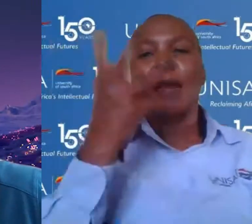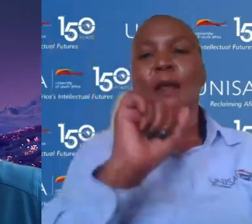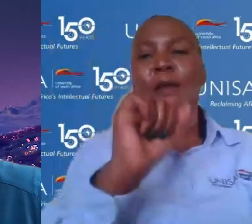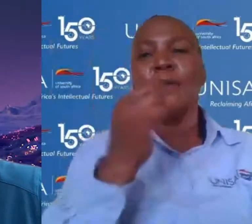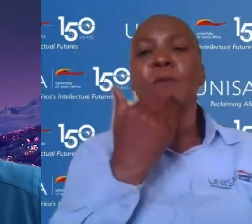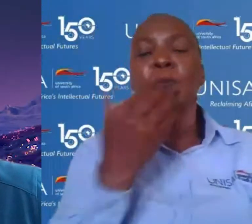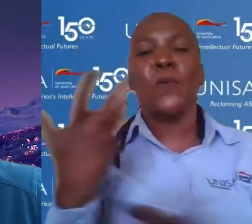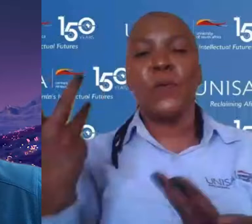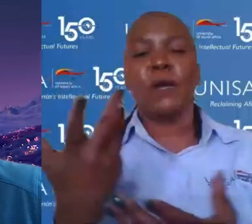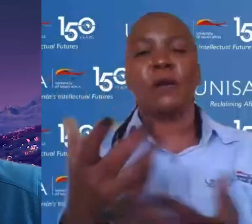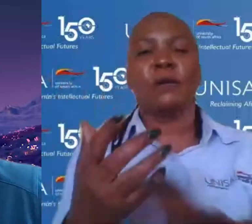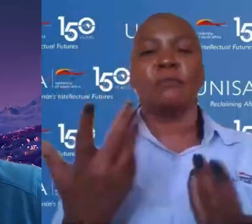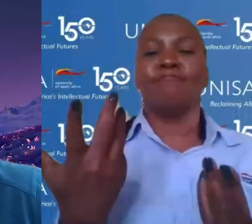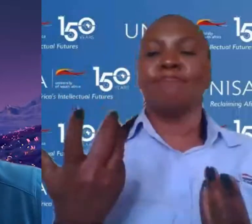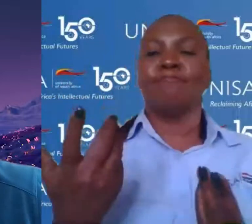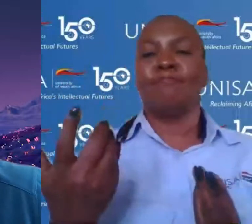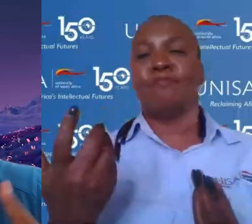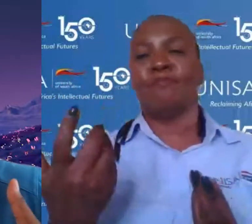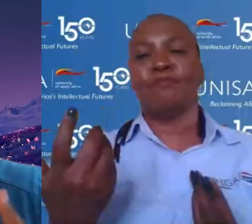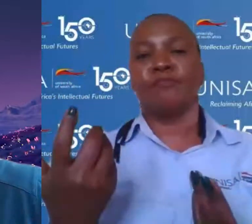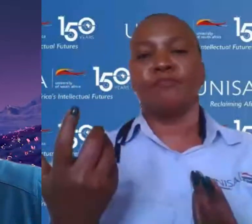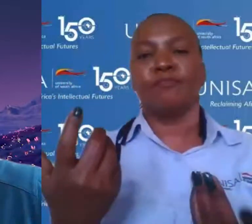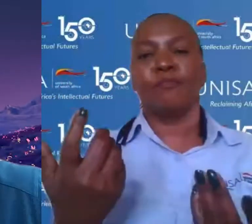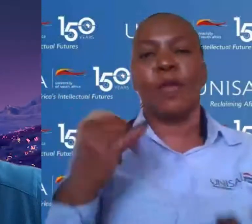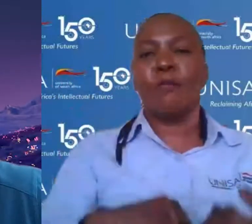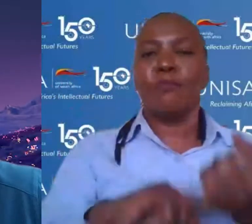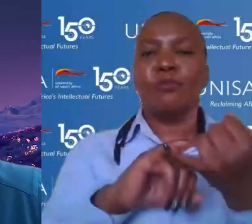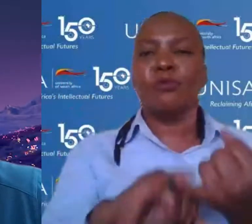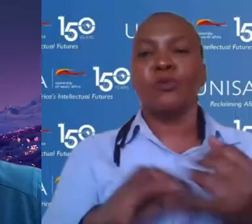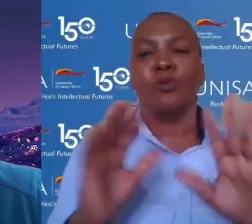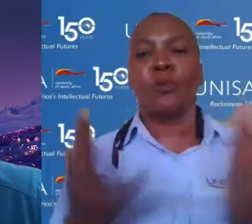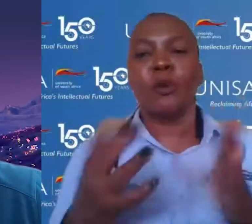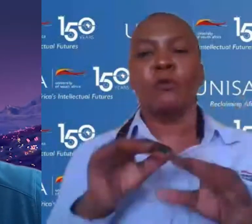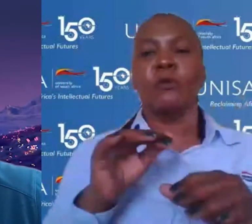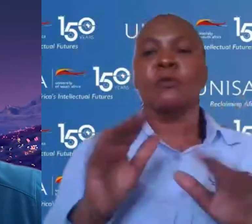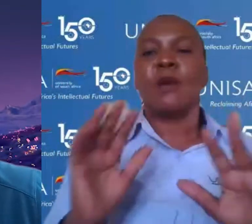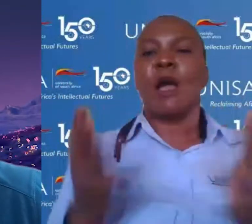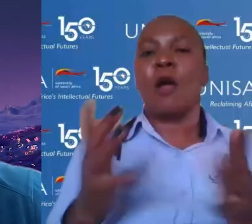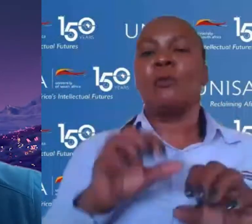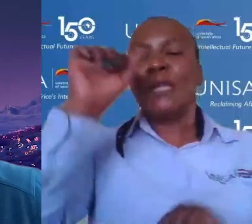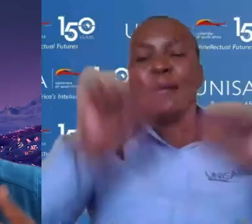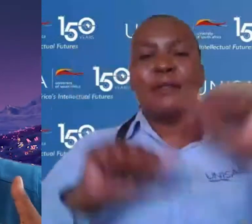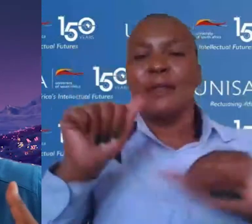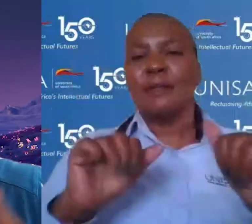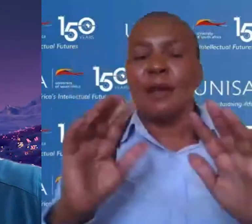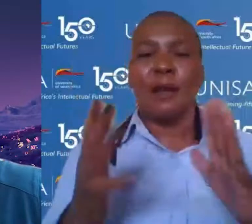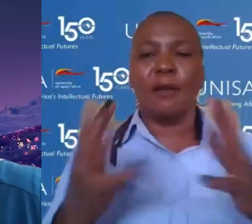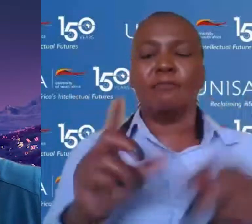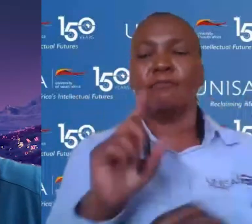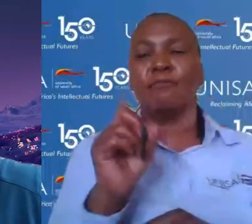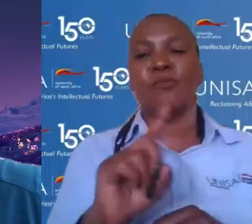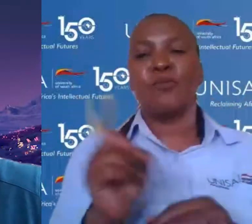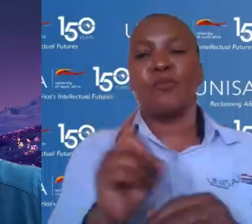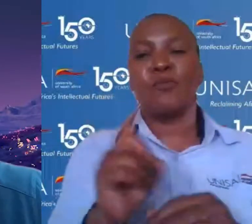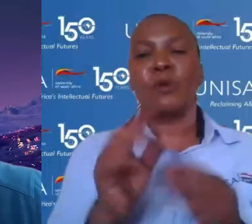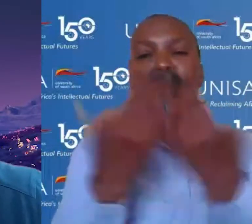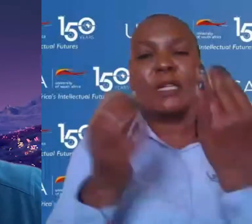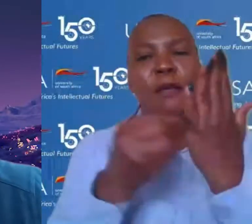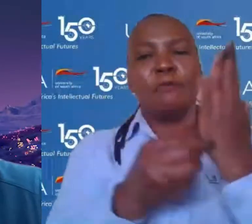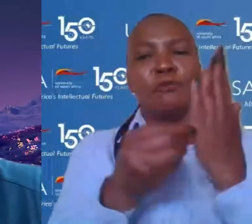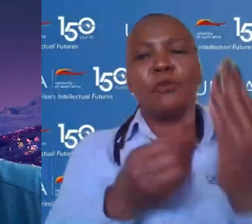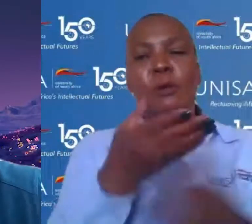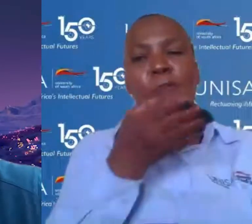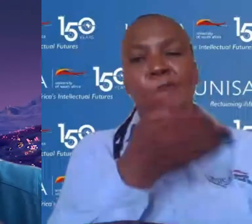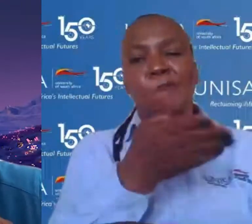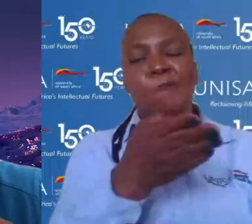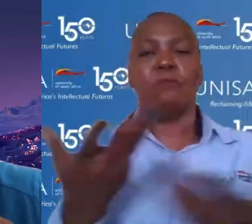the module going to be assessed, what textbooks are prescribed, and